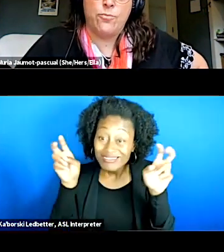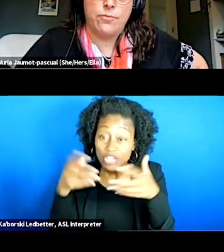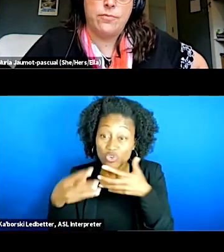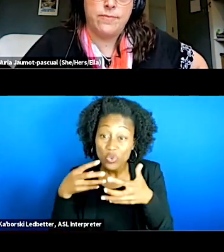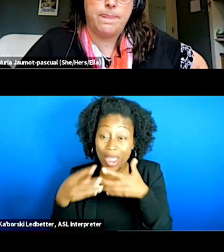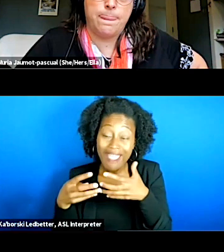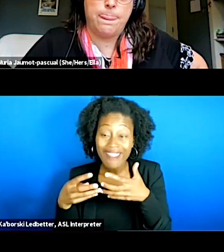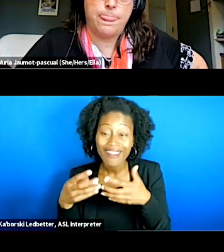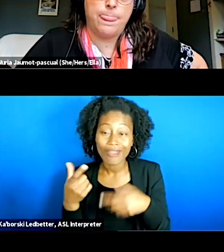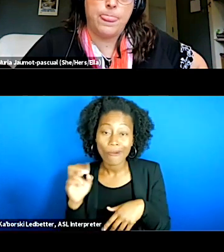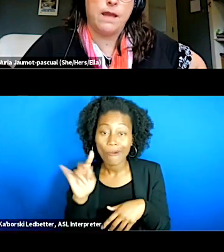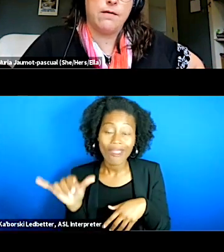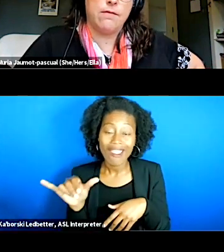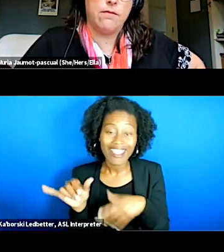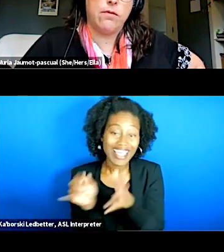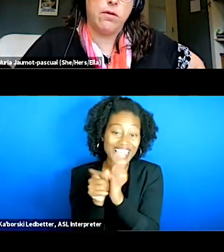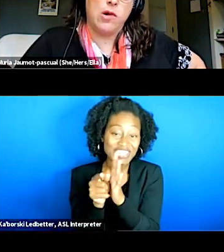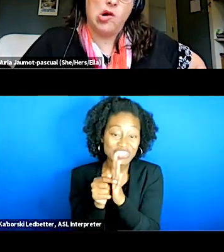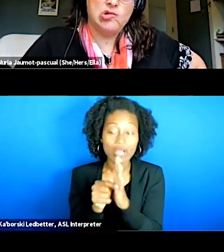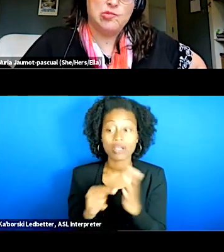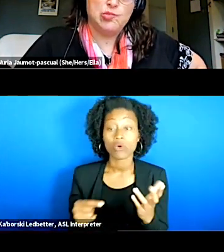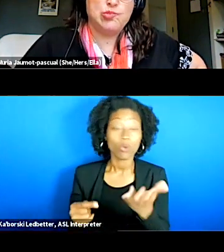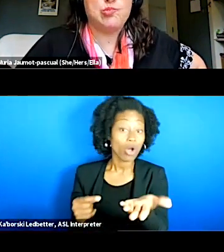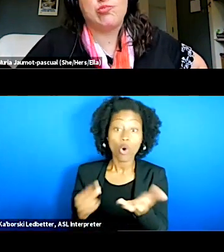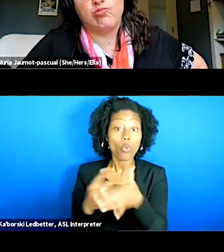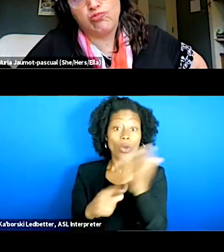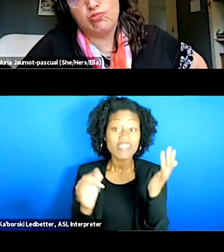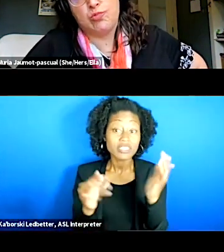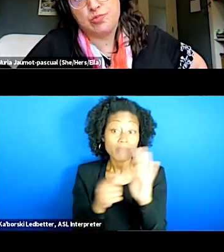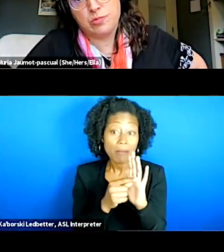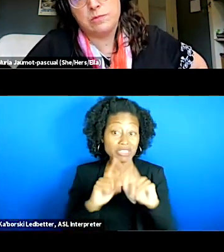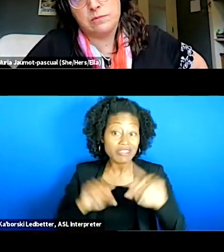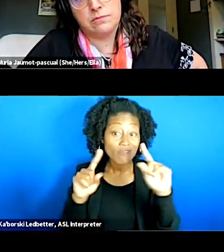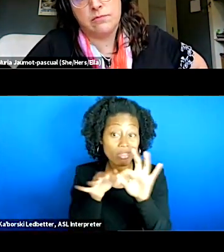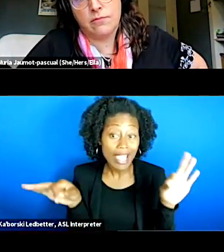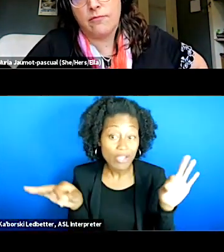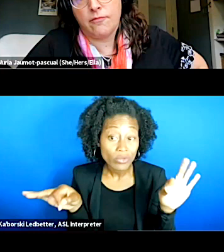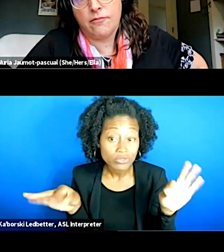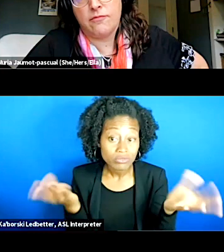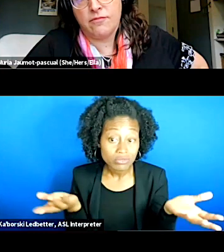things that are published in different languages as well?